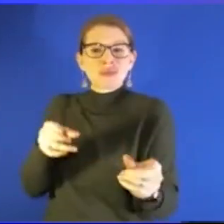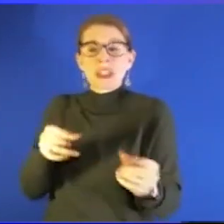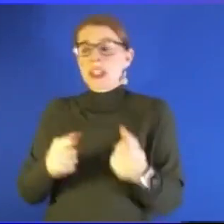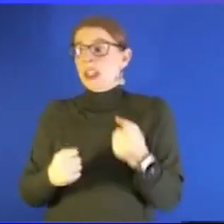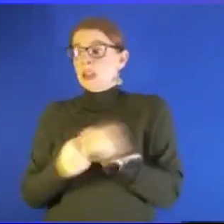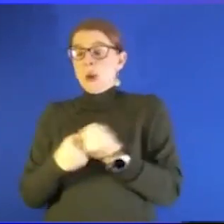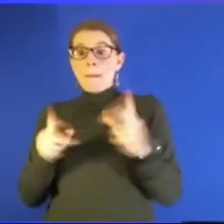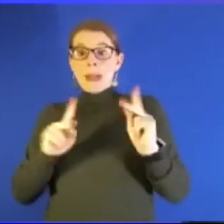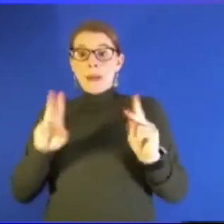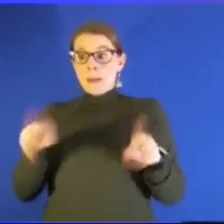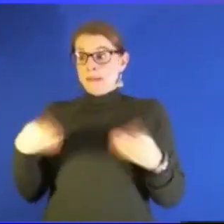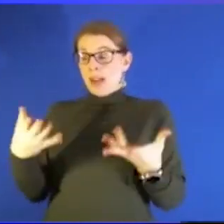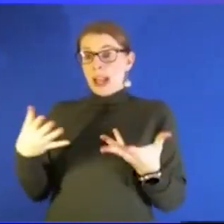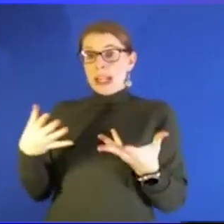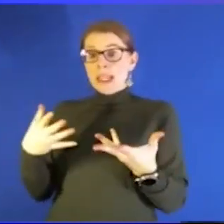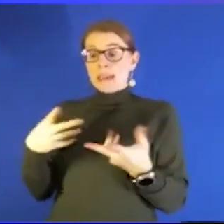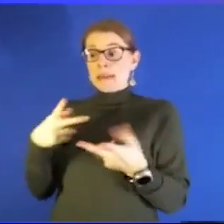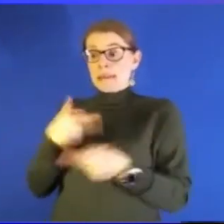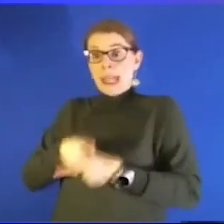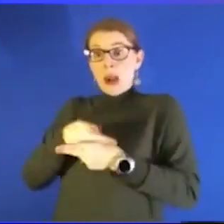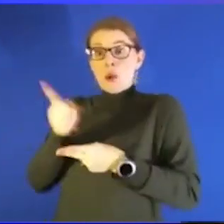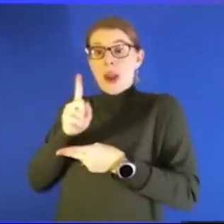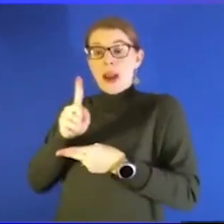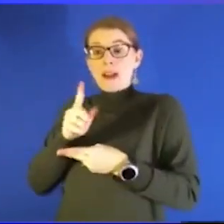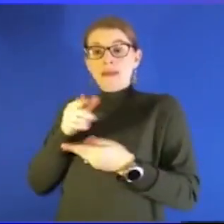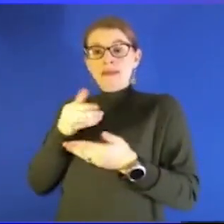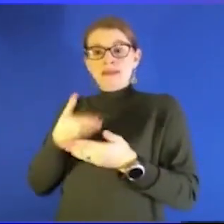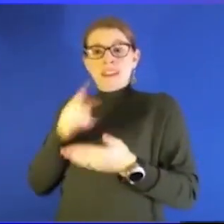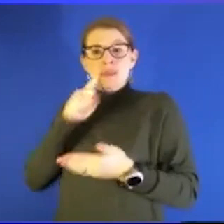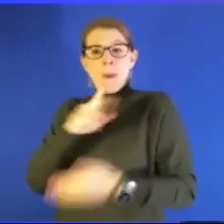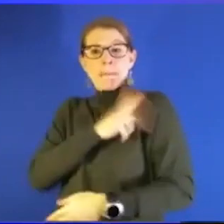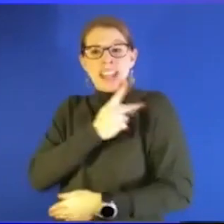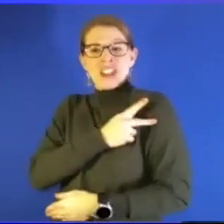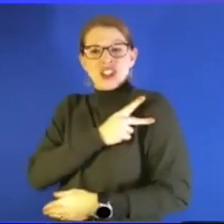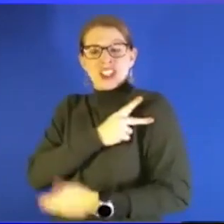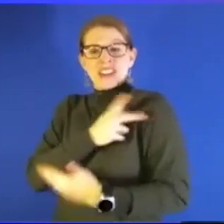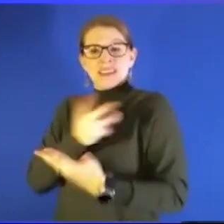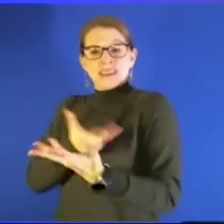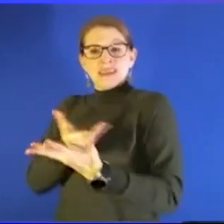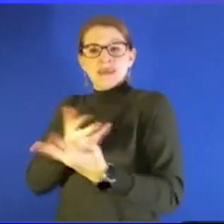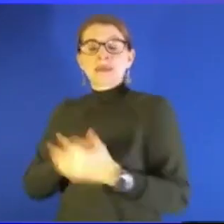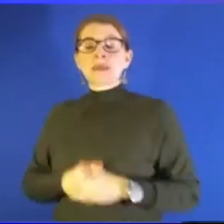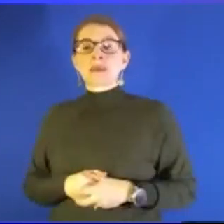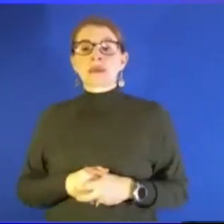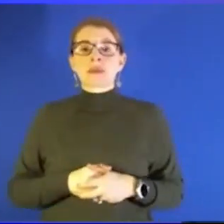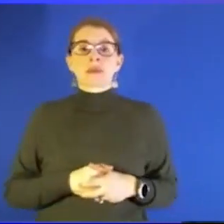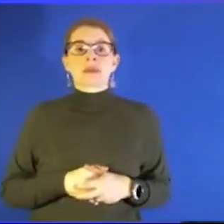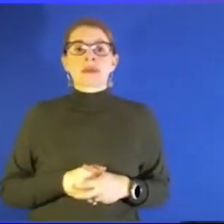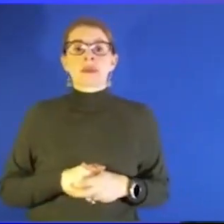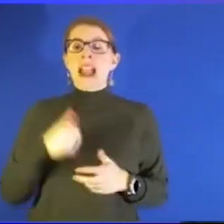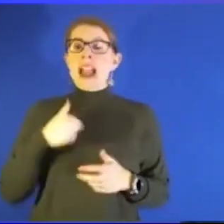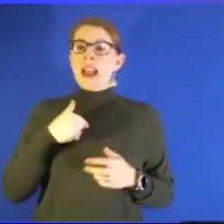at the bedside. That's what this team does, and I think that's what we're leveraging, as I mentioned earlier, this